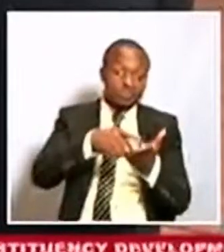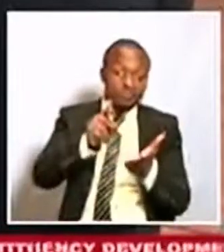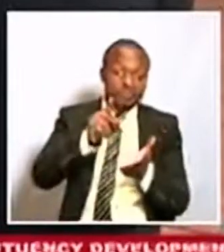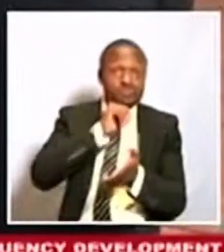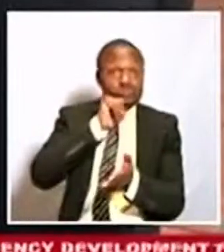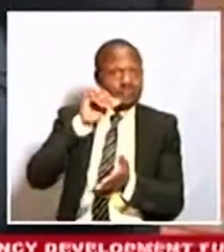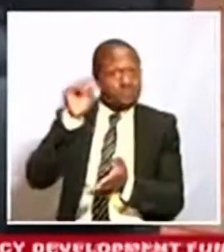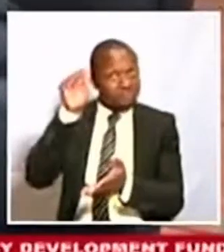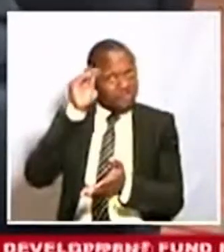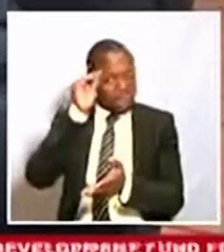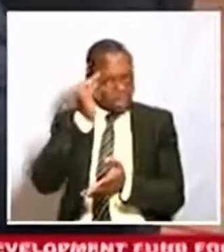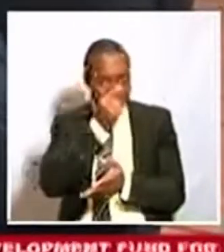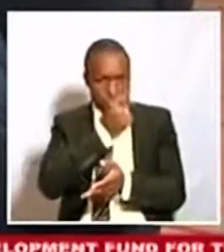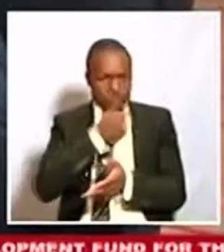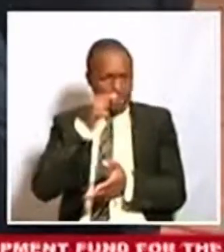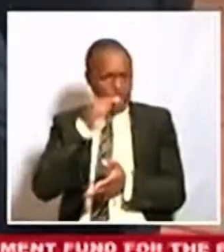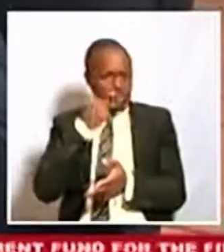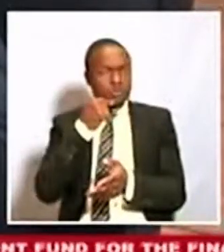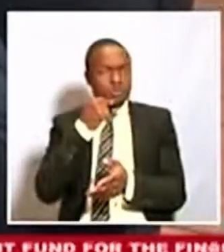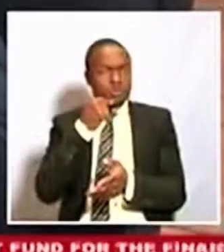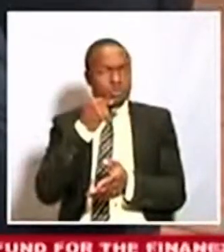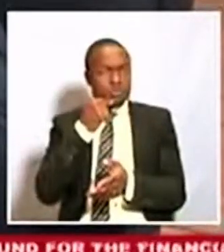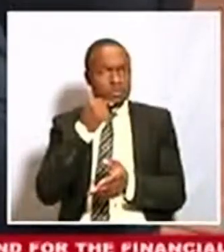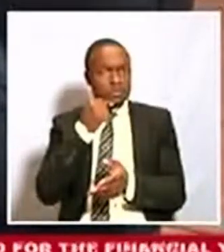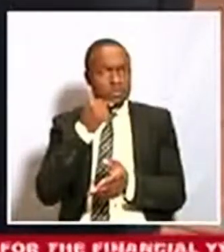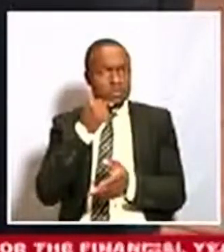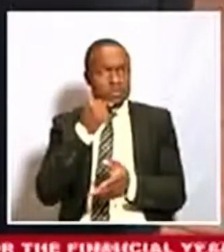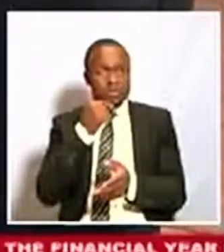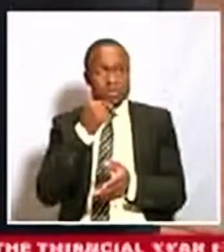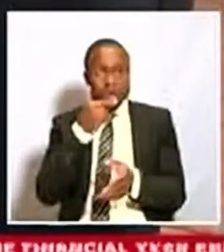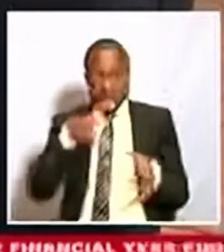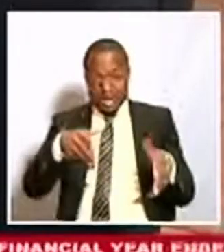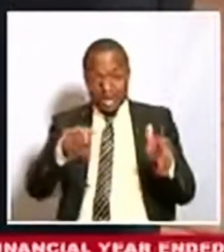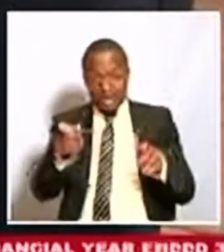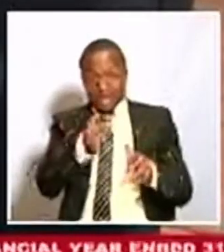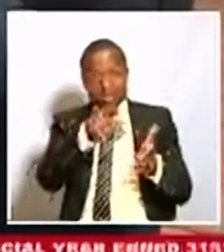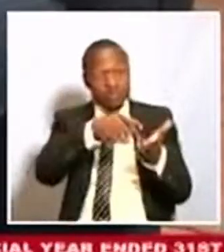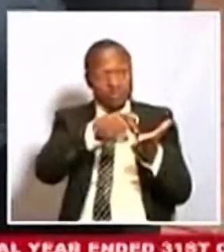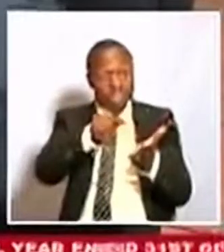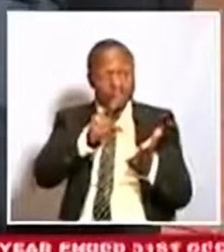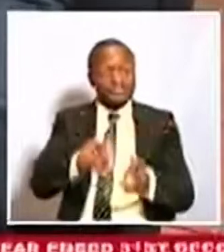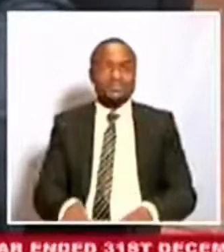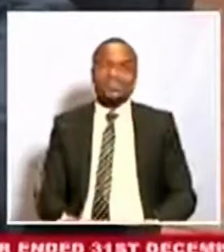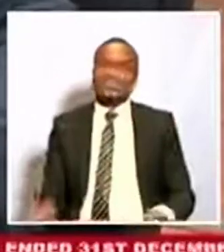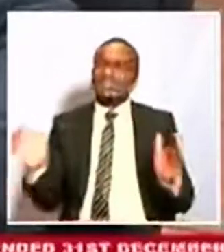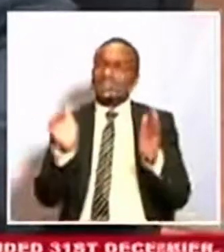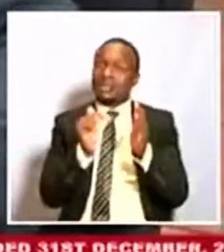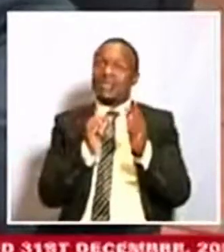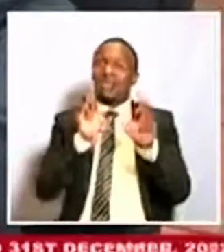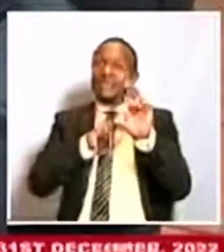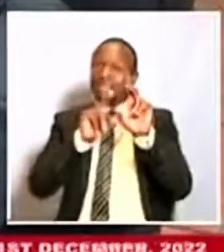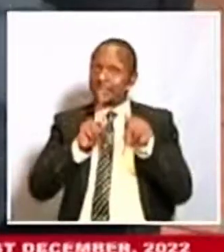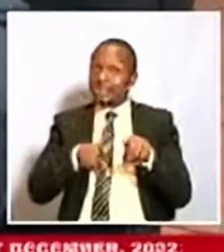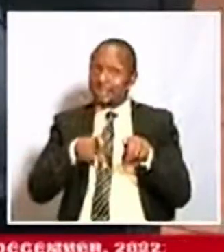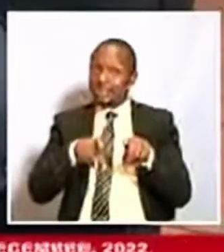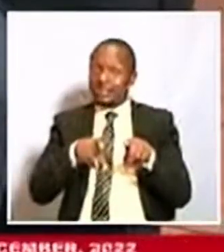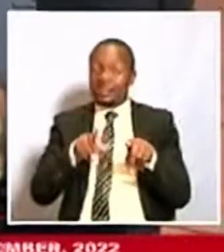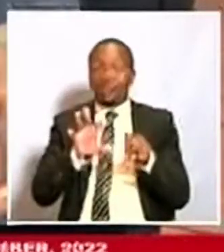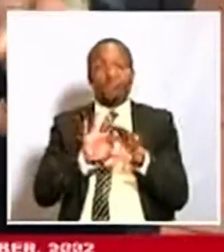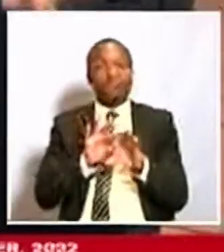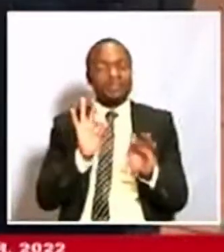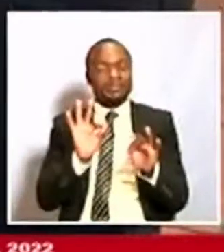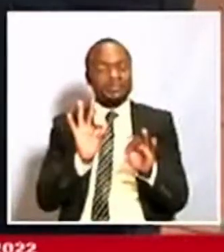don't know who made them pay that, and again, Chair, you find that